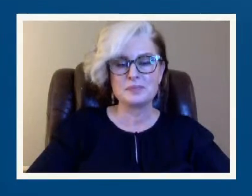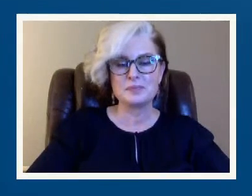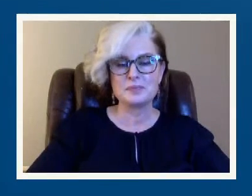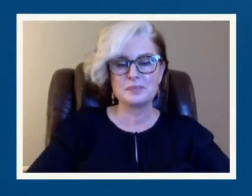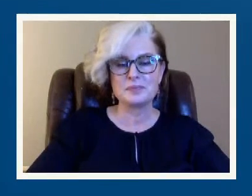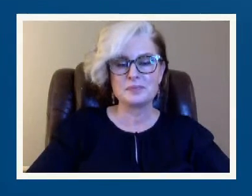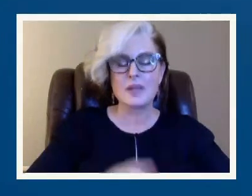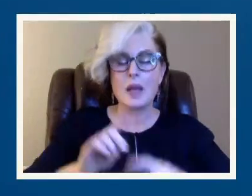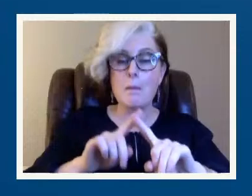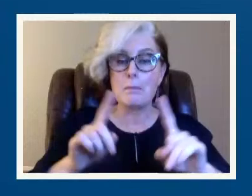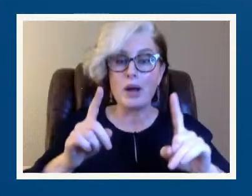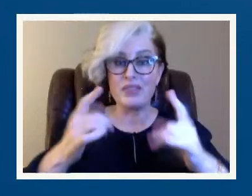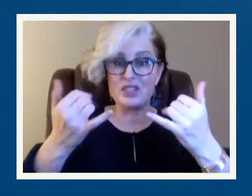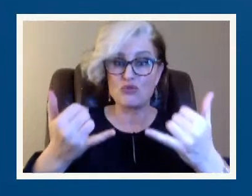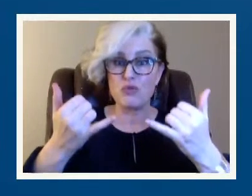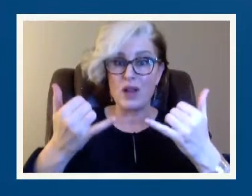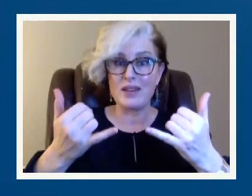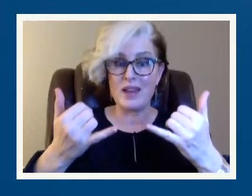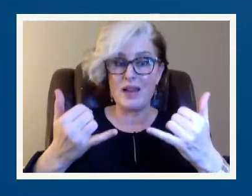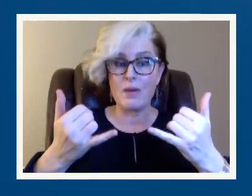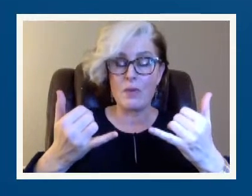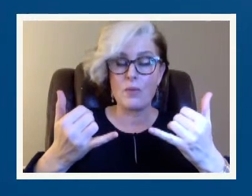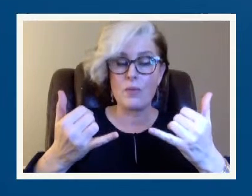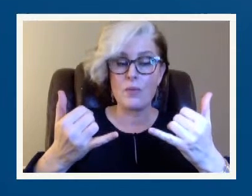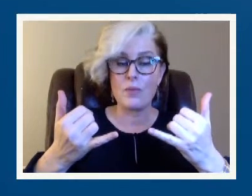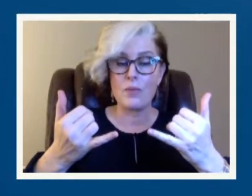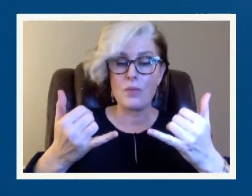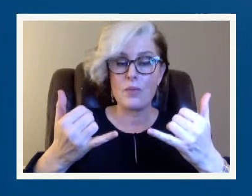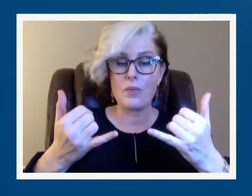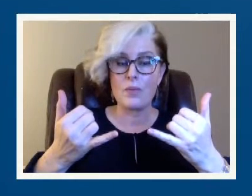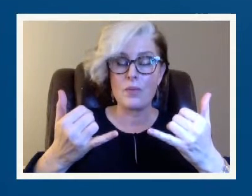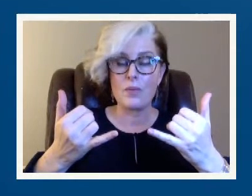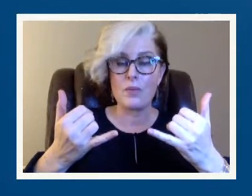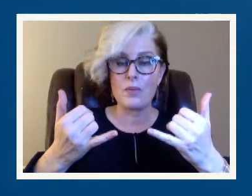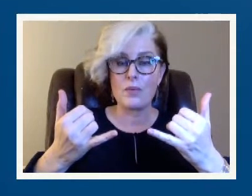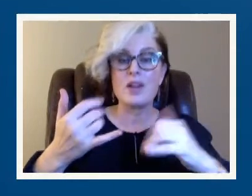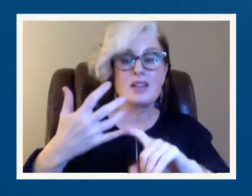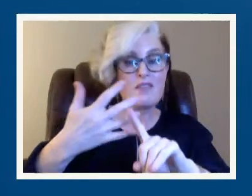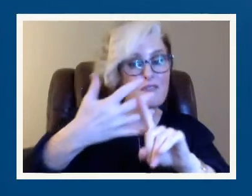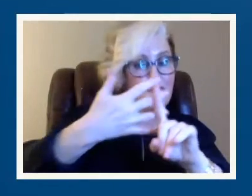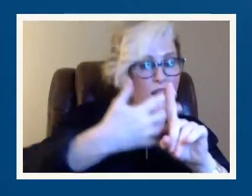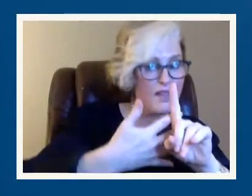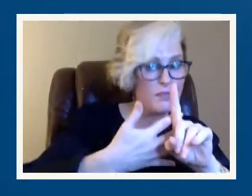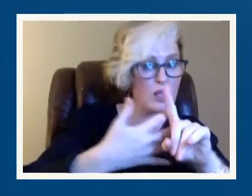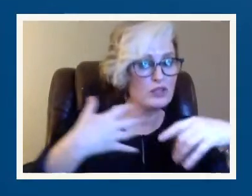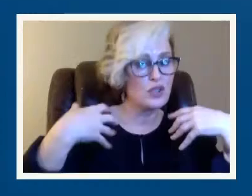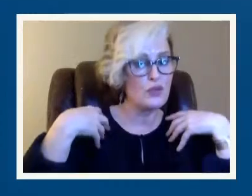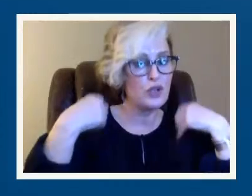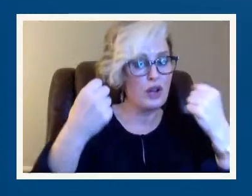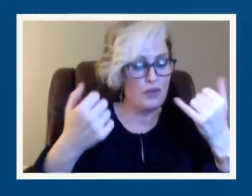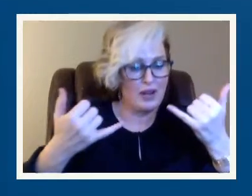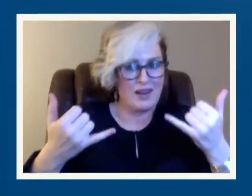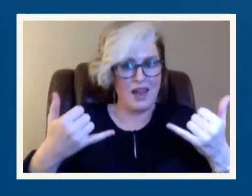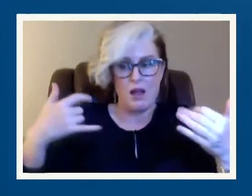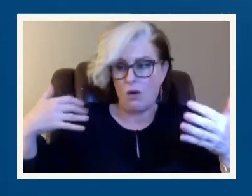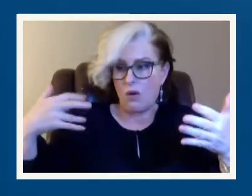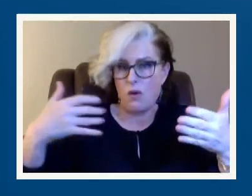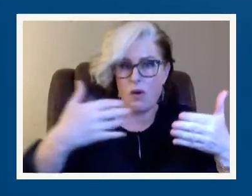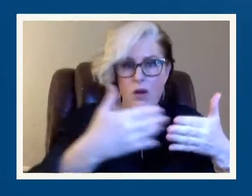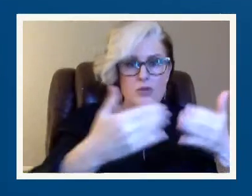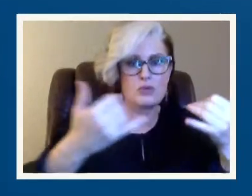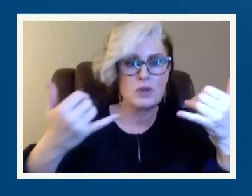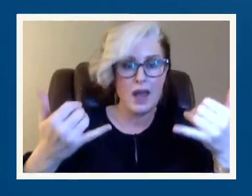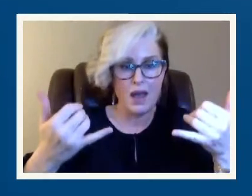But this right now is that's what 5 months of recovery looks like right now.